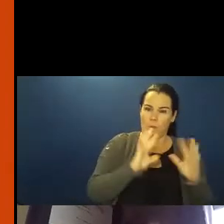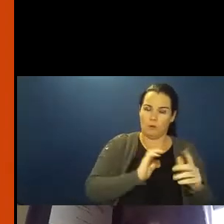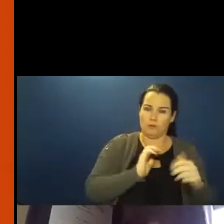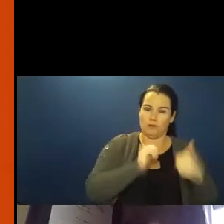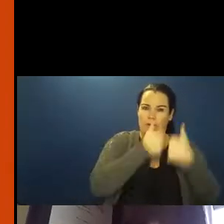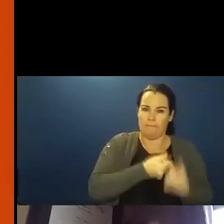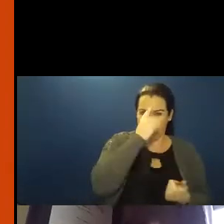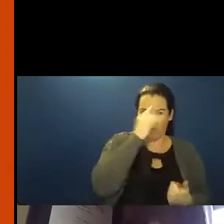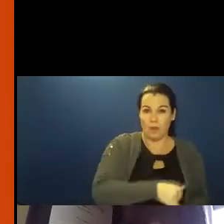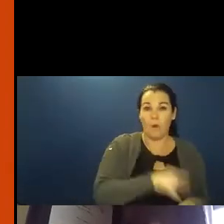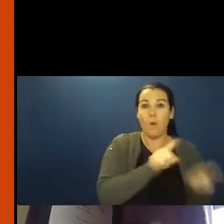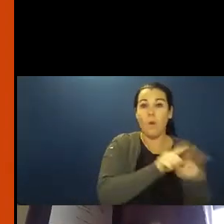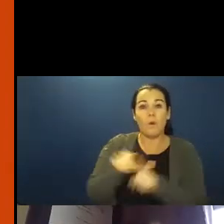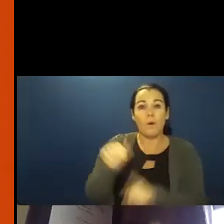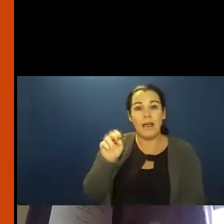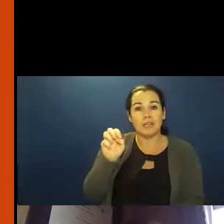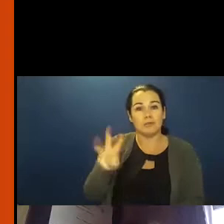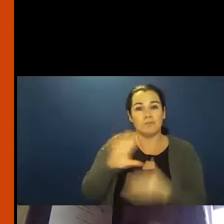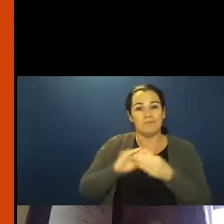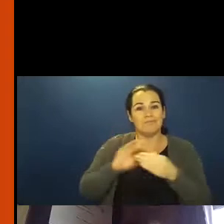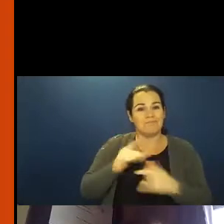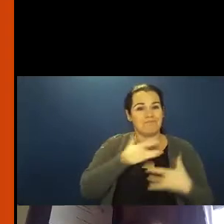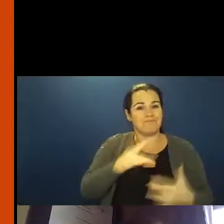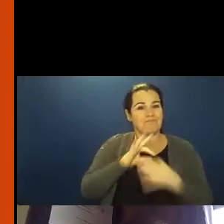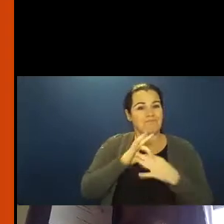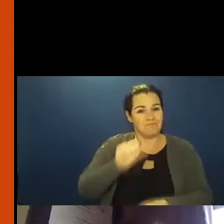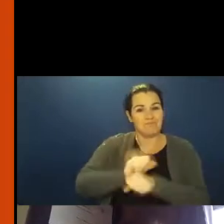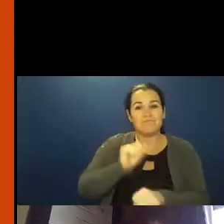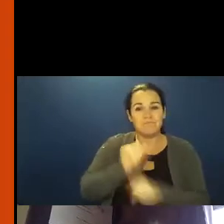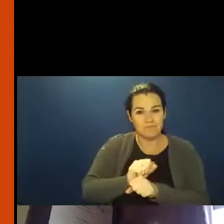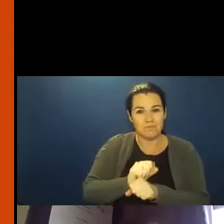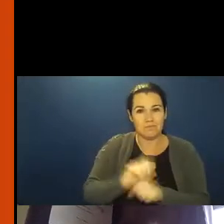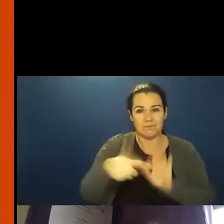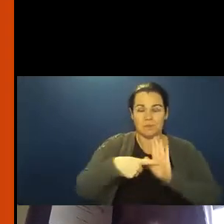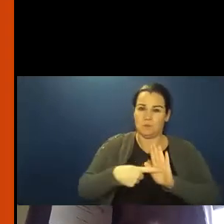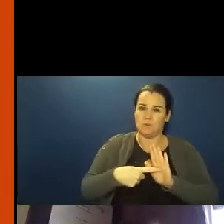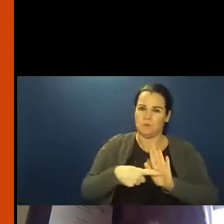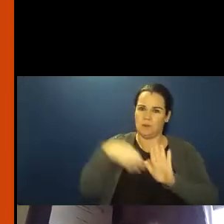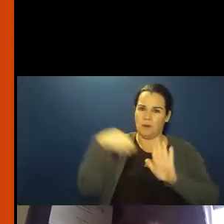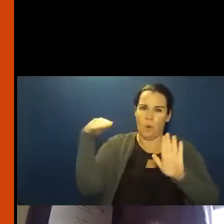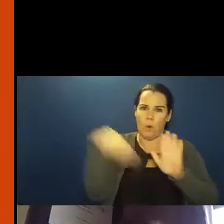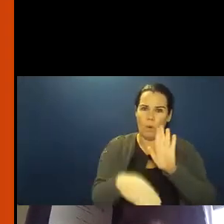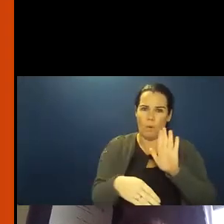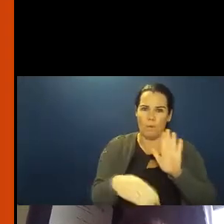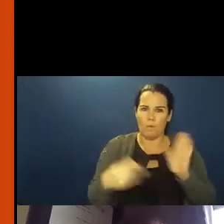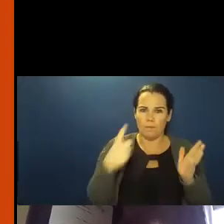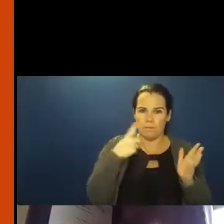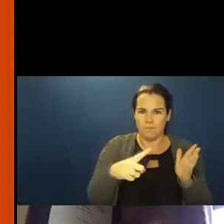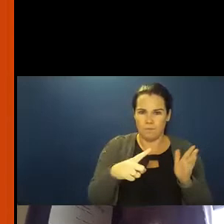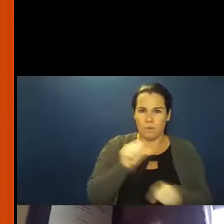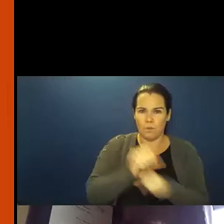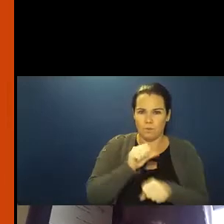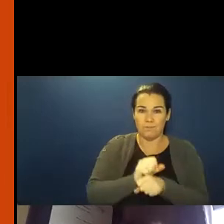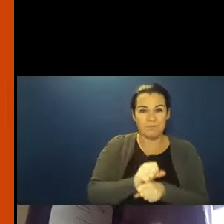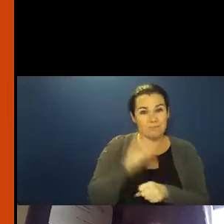presented trends in employment showing the very large decline in employment and how while there's been